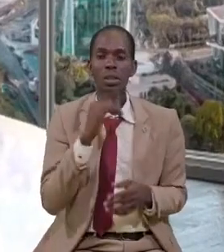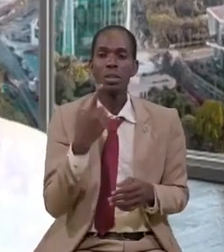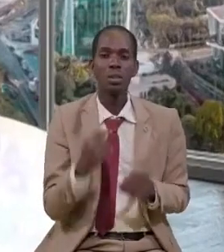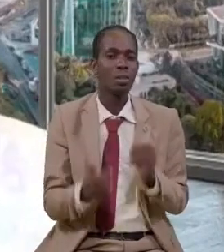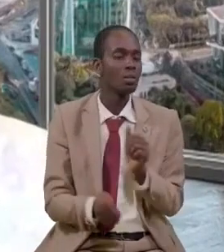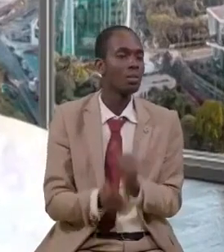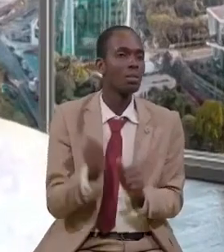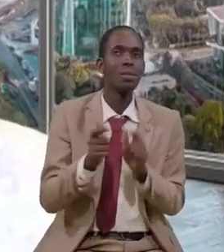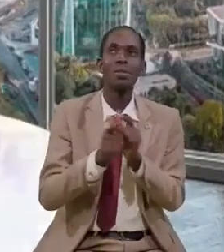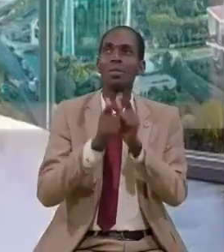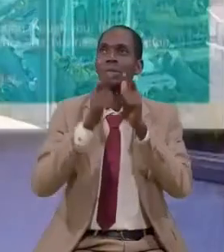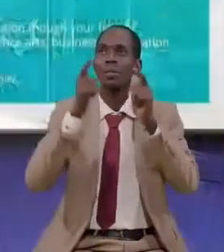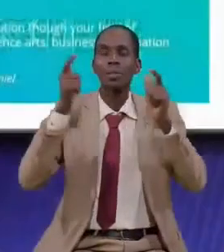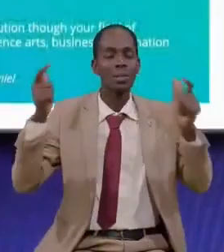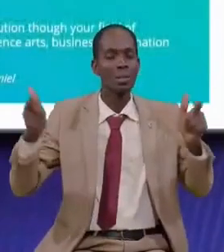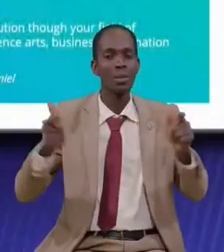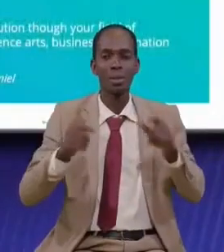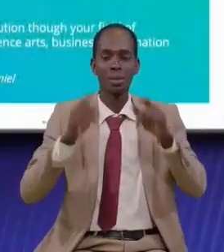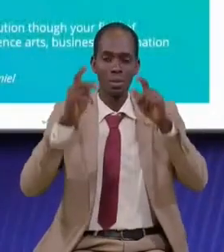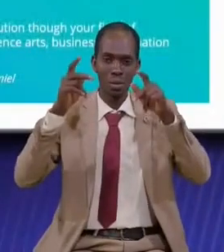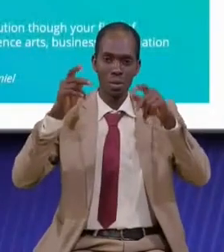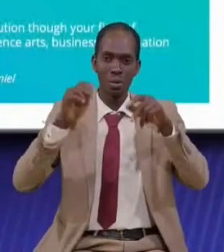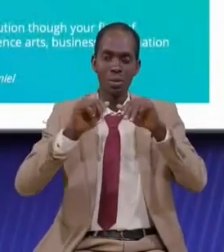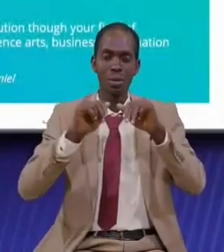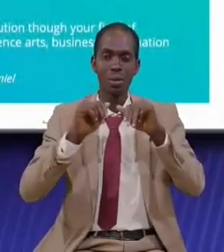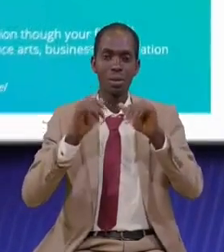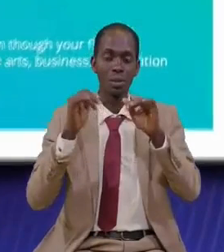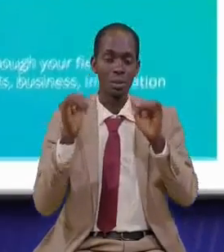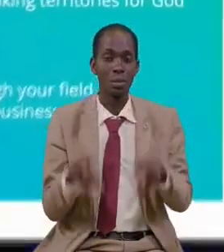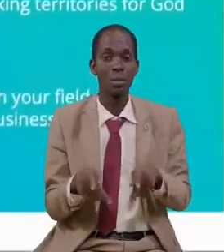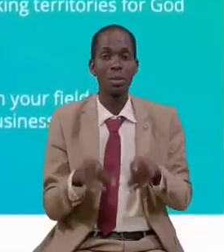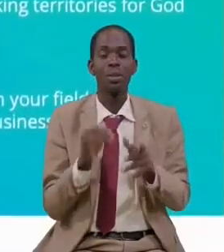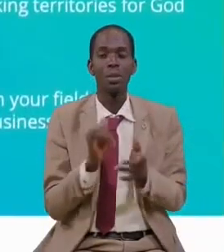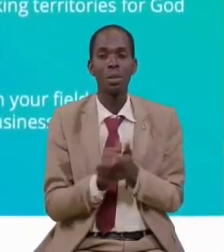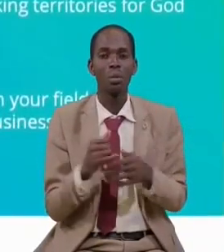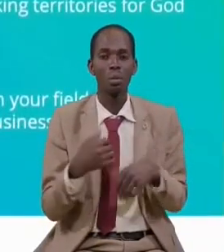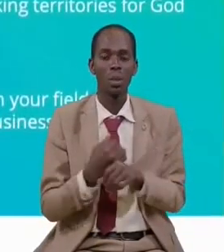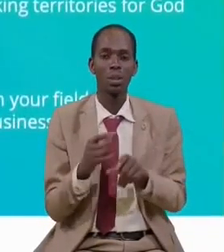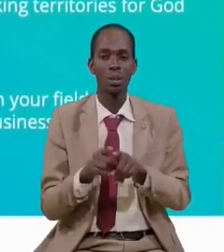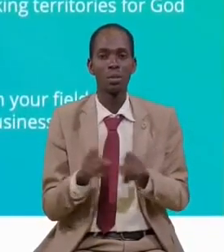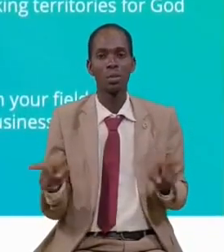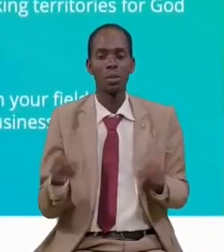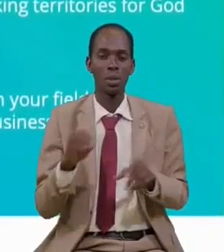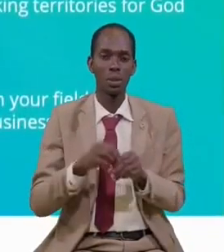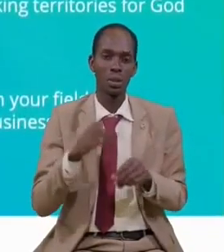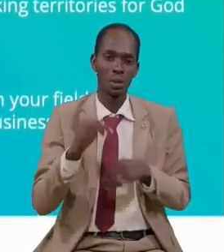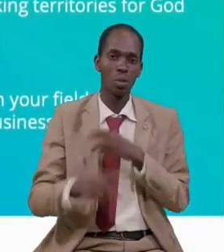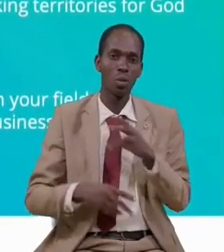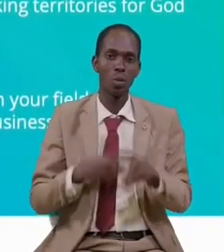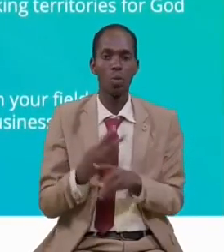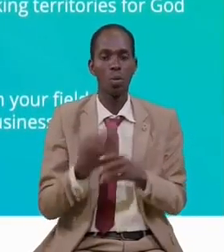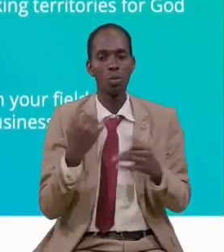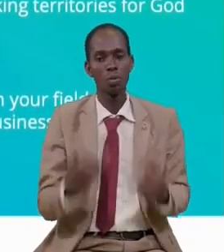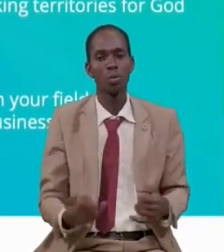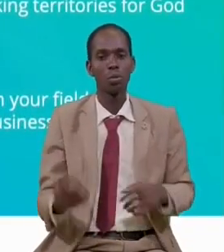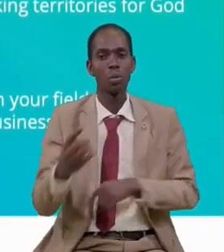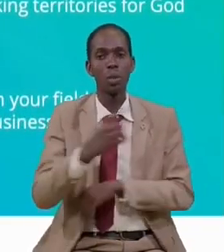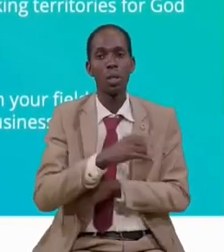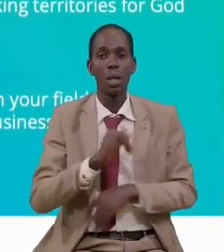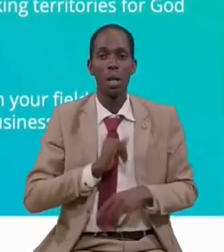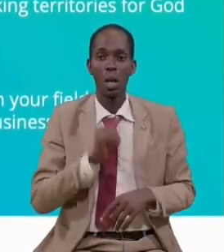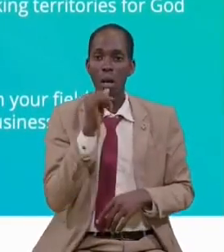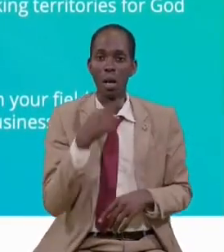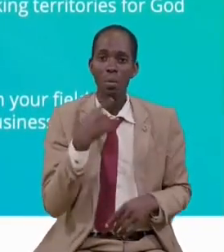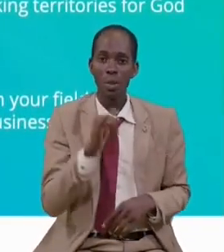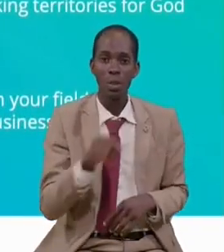any impact or difference in this world of today. I'm telling you that Jesus is the